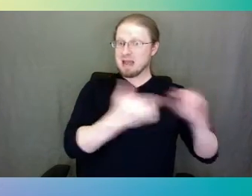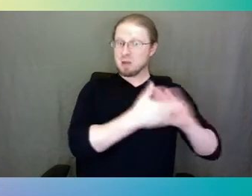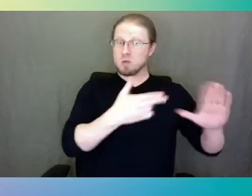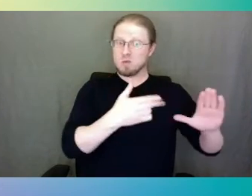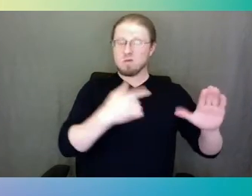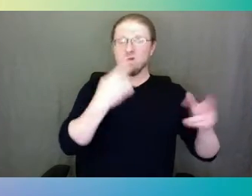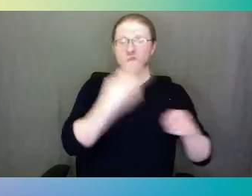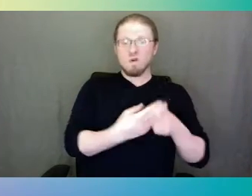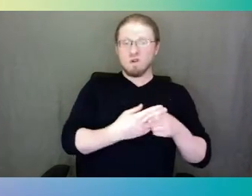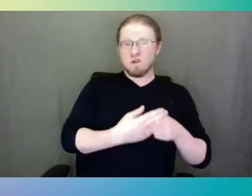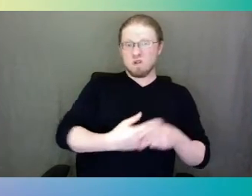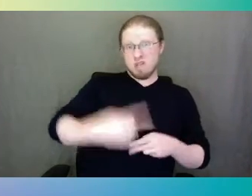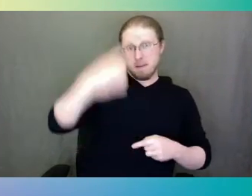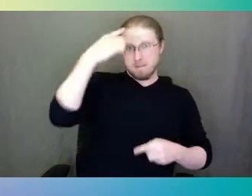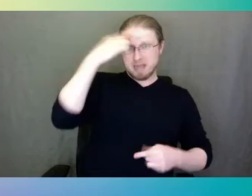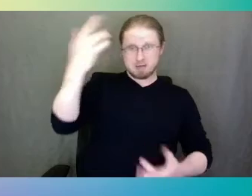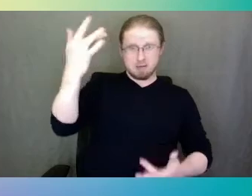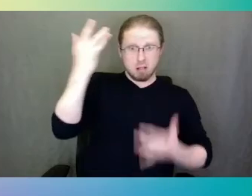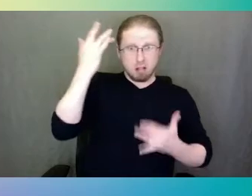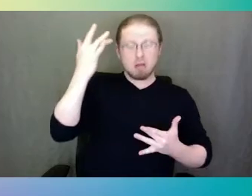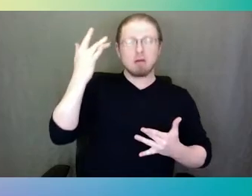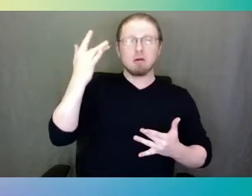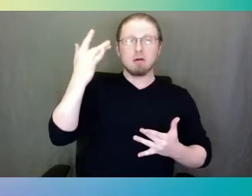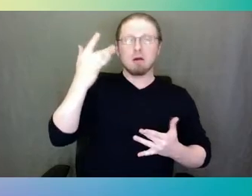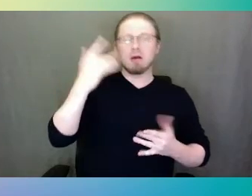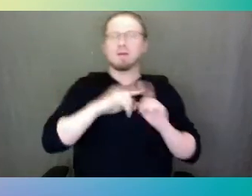illness. And the Quakers decided to tackle this